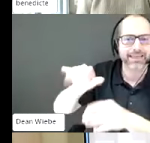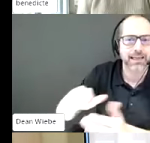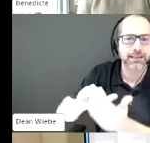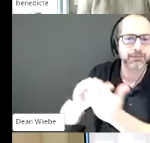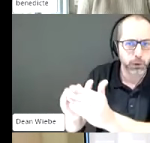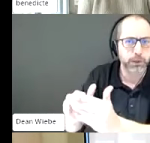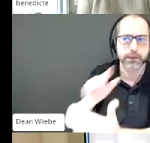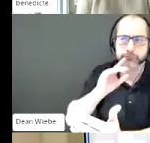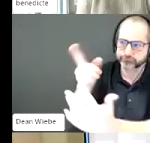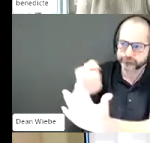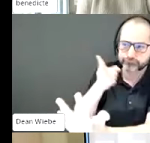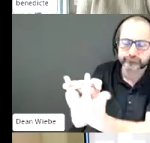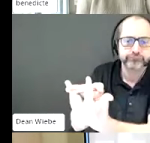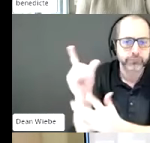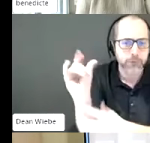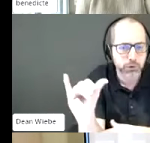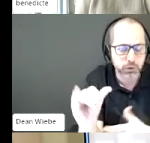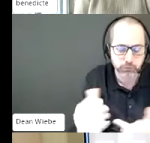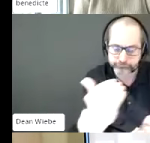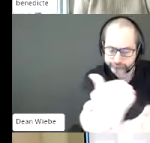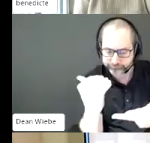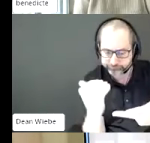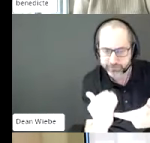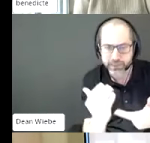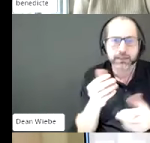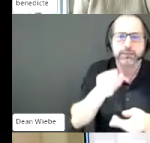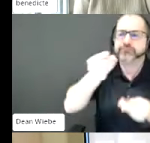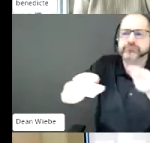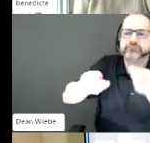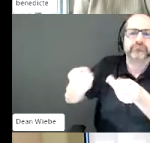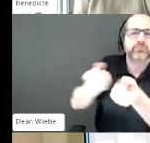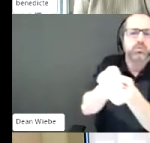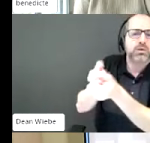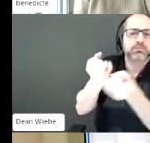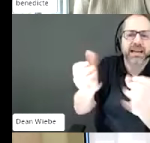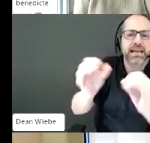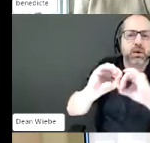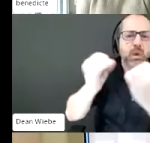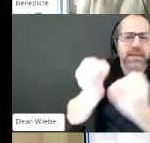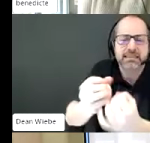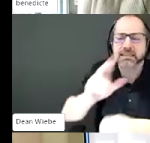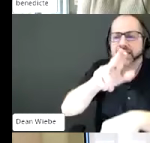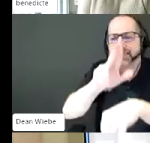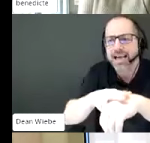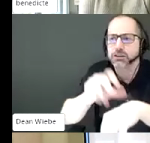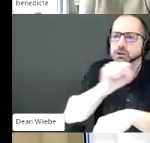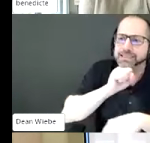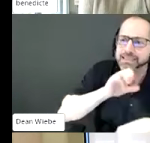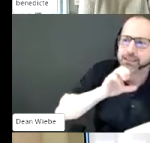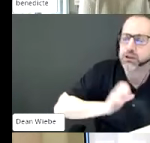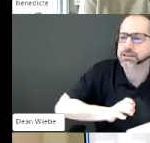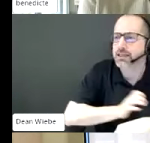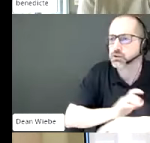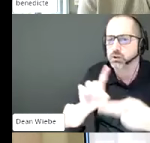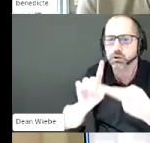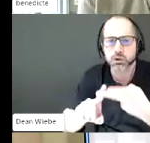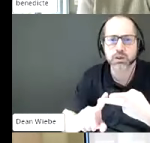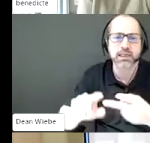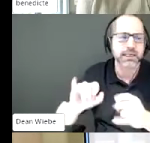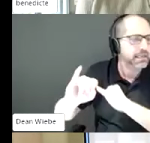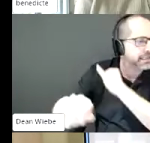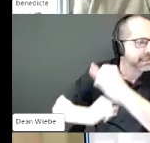She contributes to several organizations, including the National Seniors Council, the Institut du